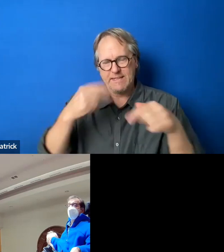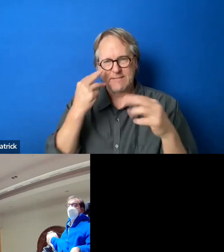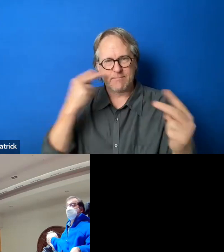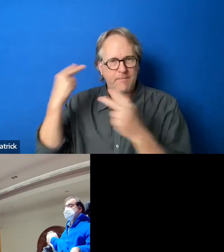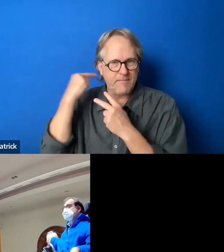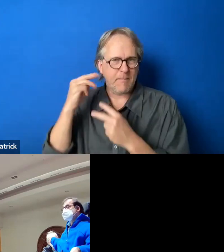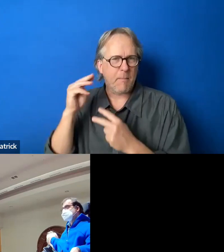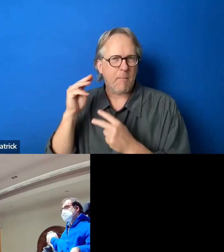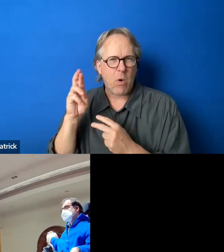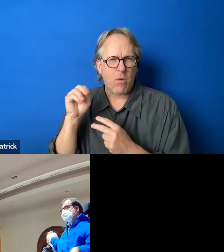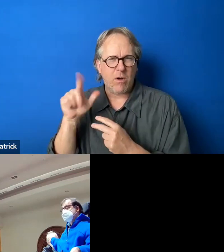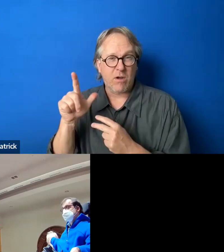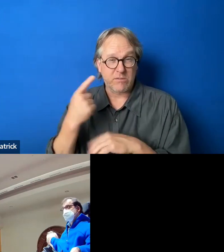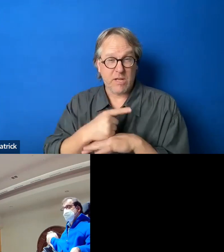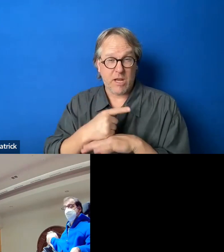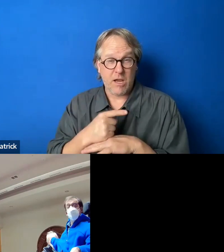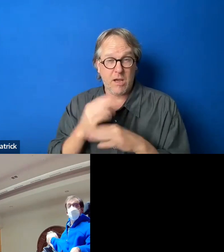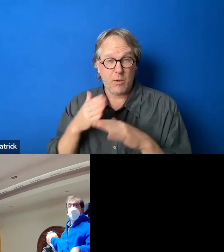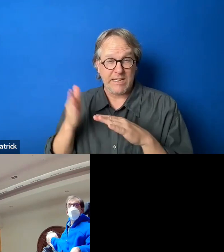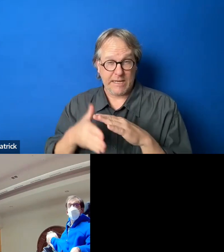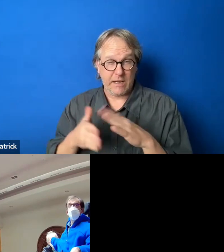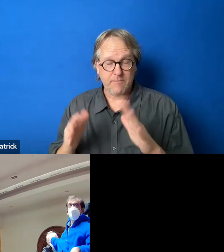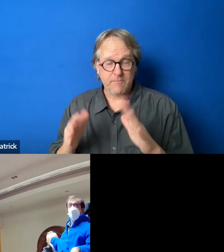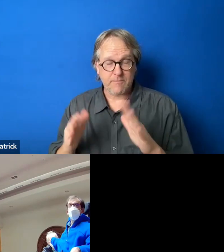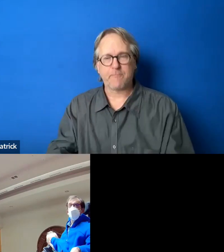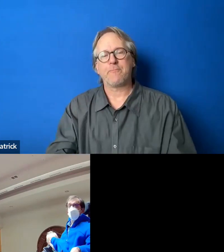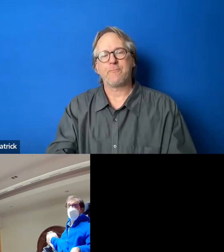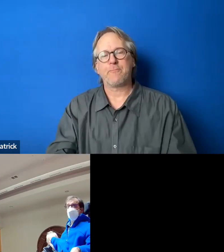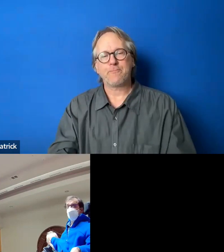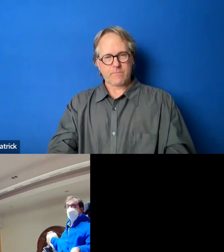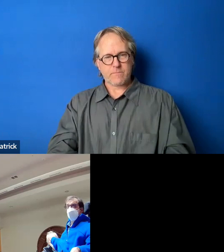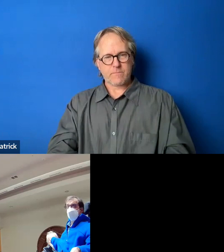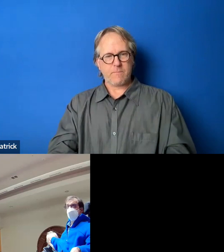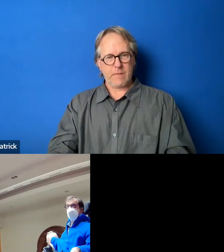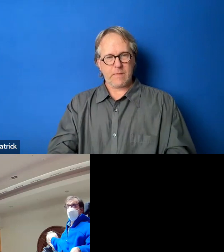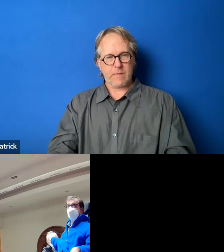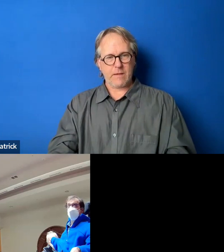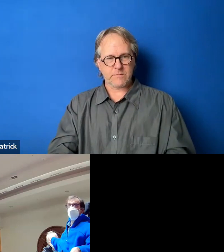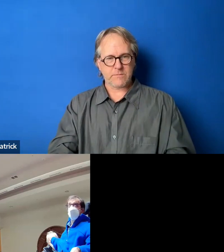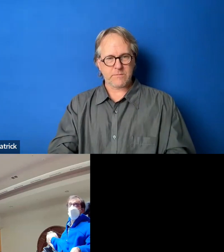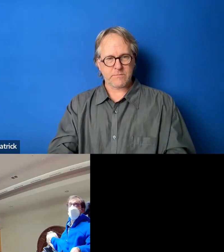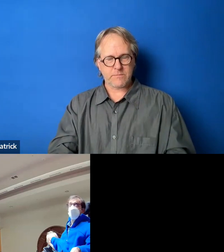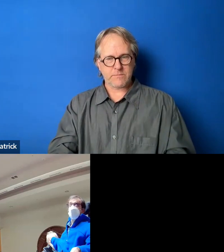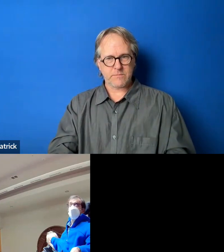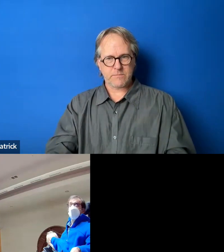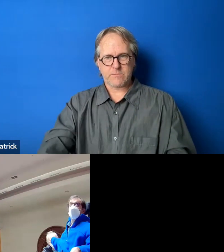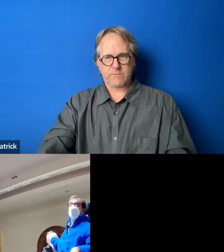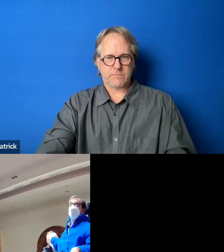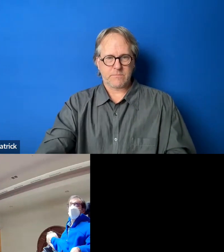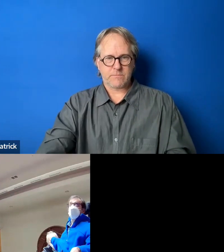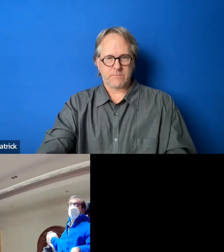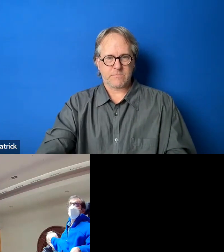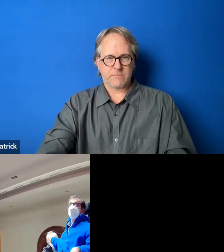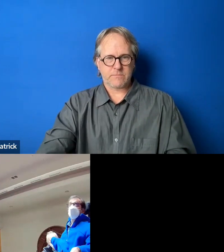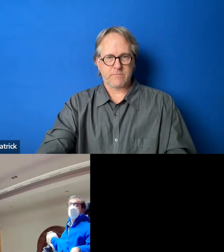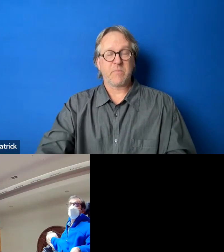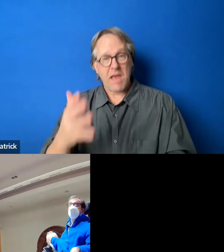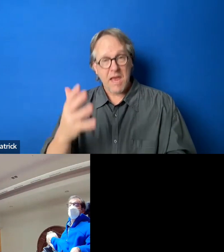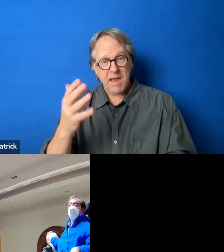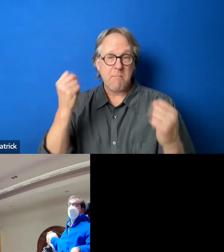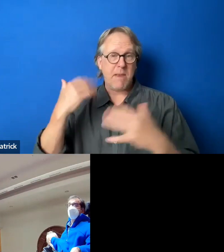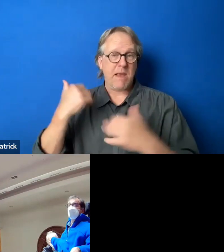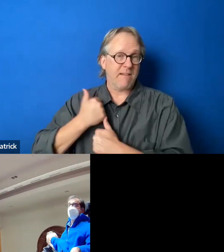many veterans and civilians are caught up in war. And many veterans